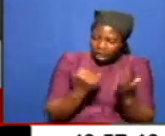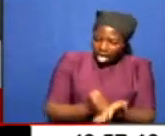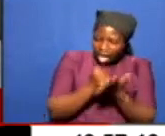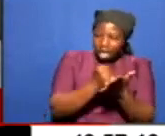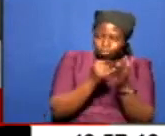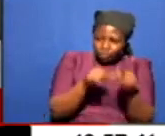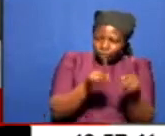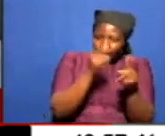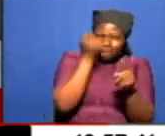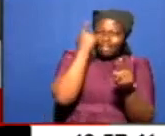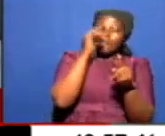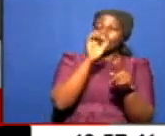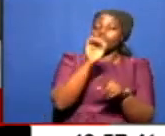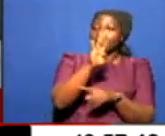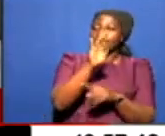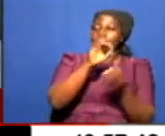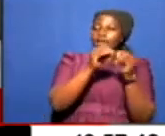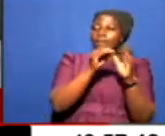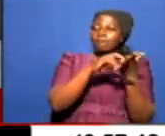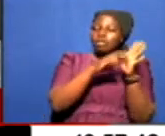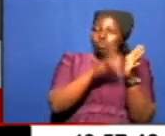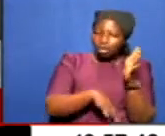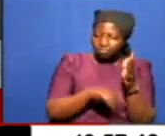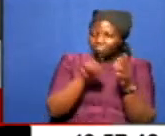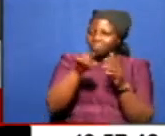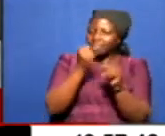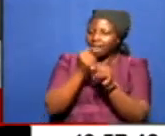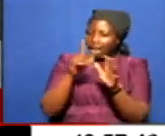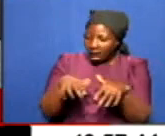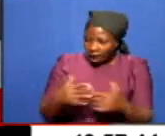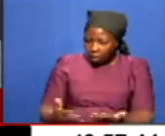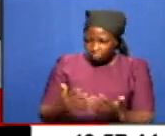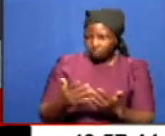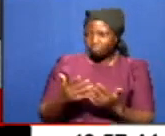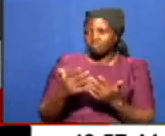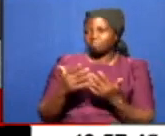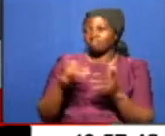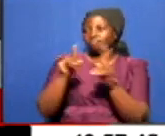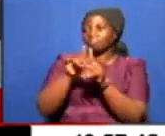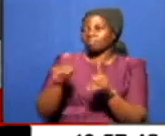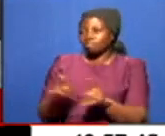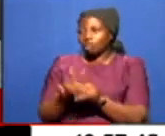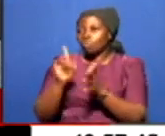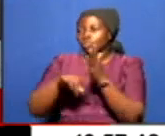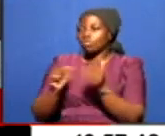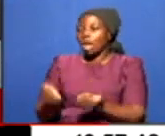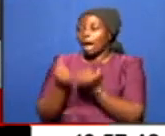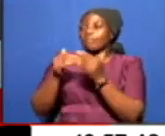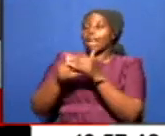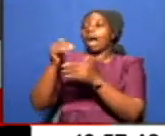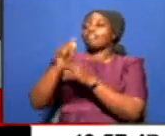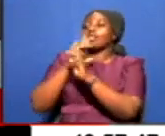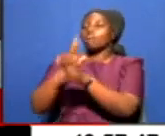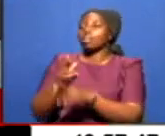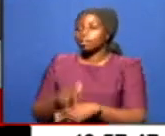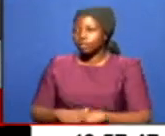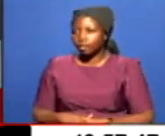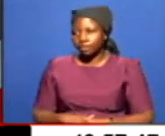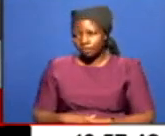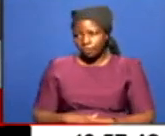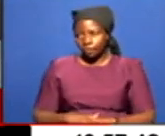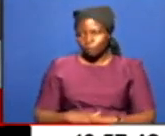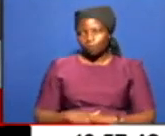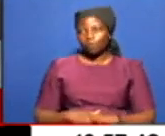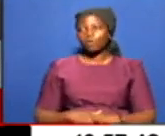means, how it is done, and basically the implications of those kind of reports. And it's